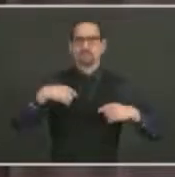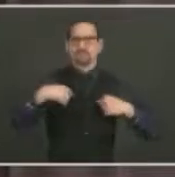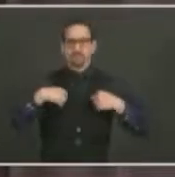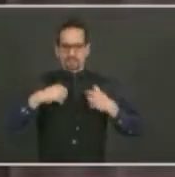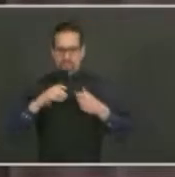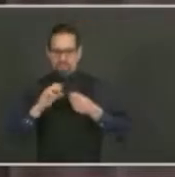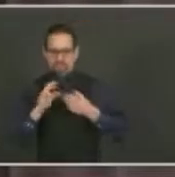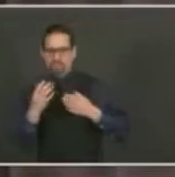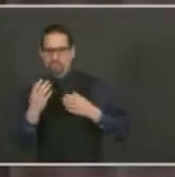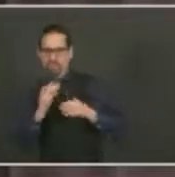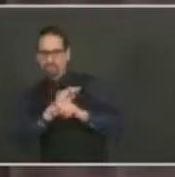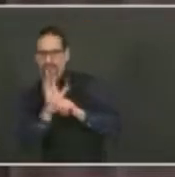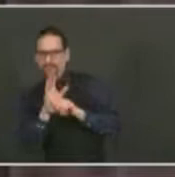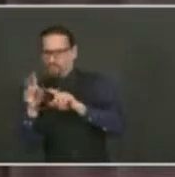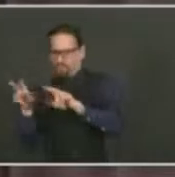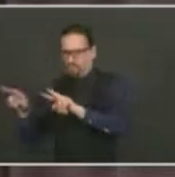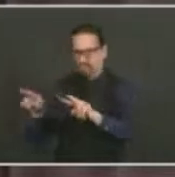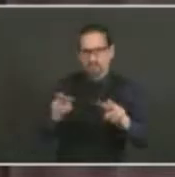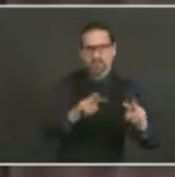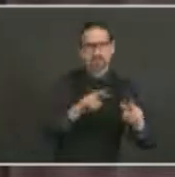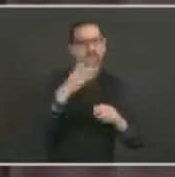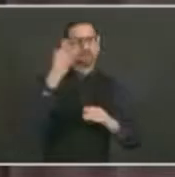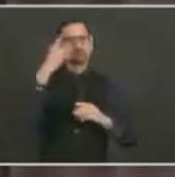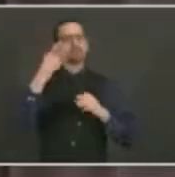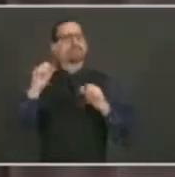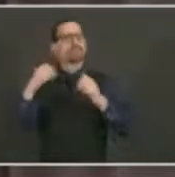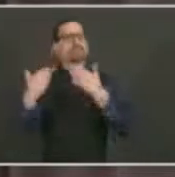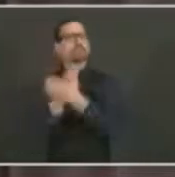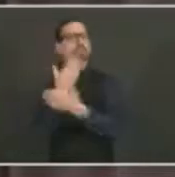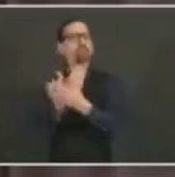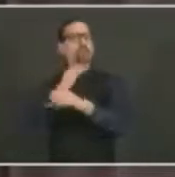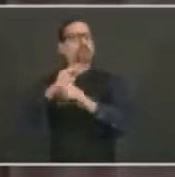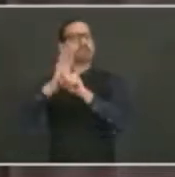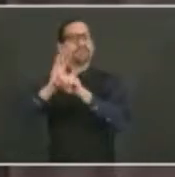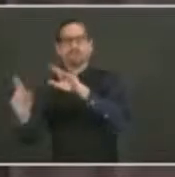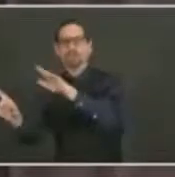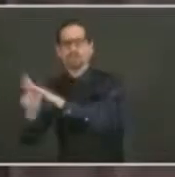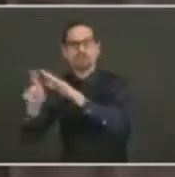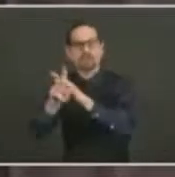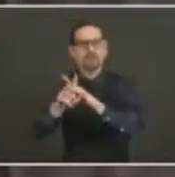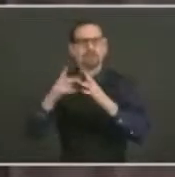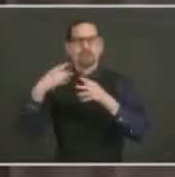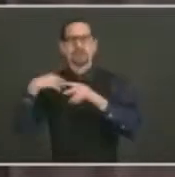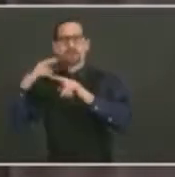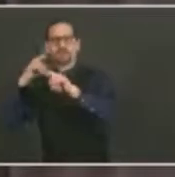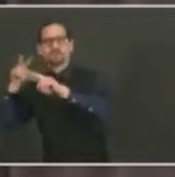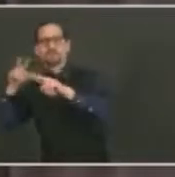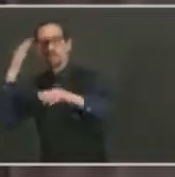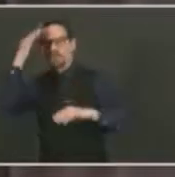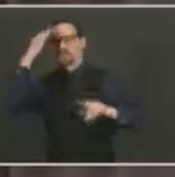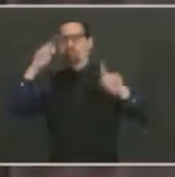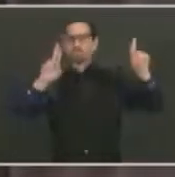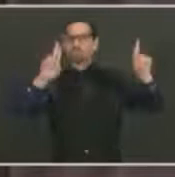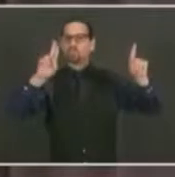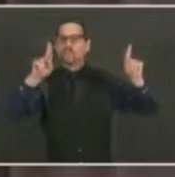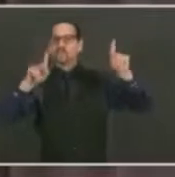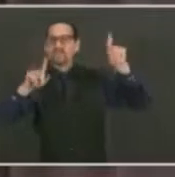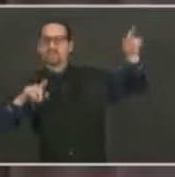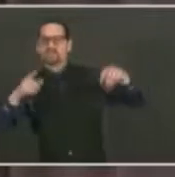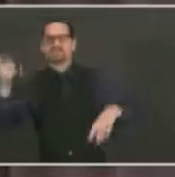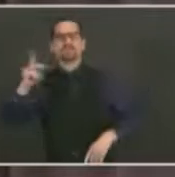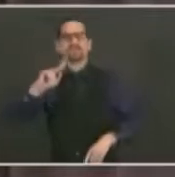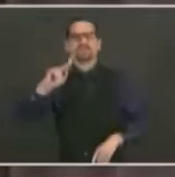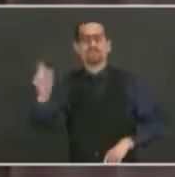COVID-19. We are monitoring for them. You've heard about the UK variant, the Brazilian variant, the South